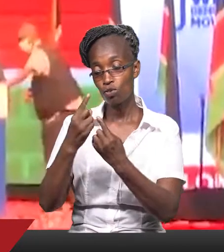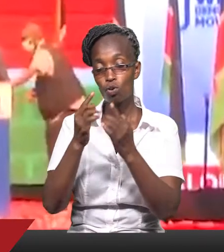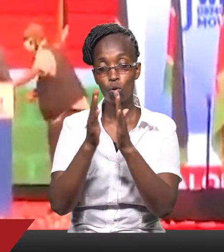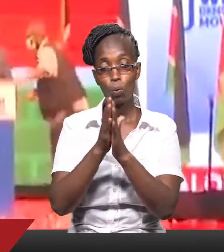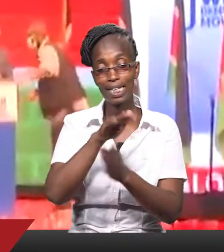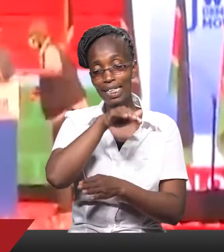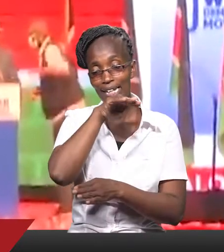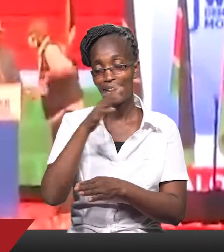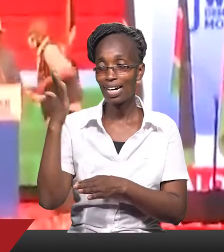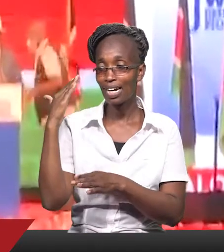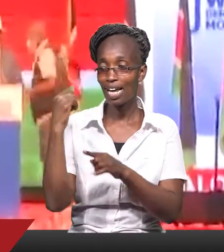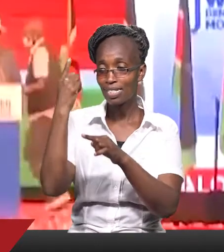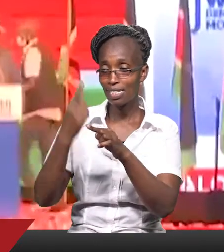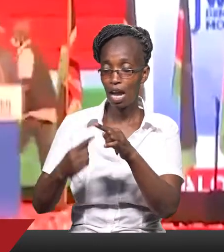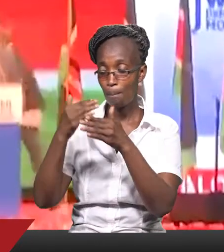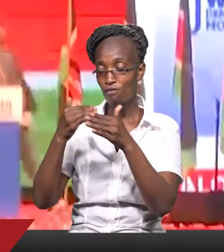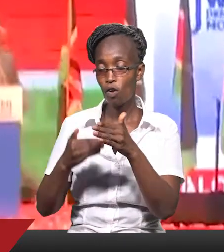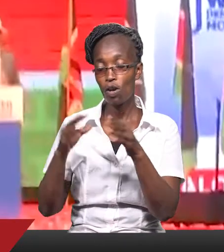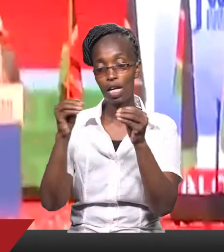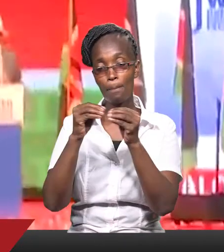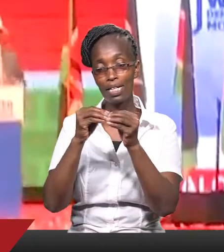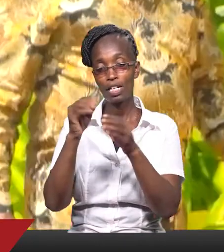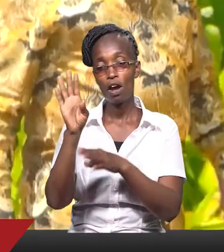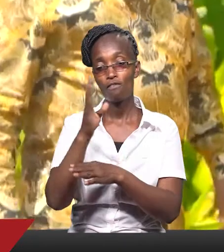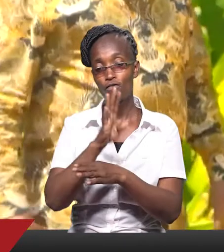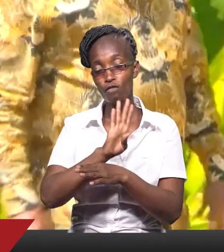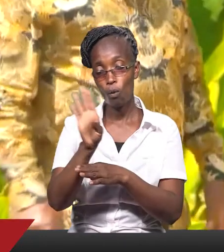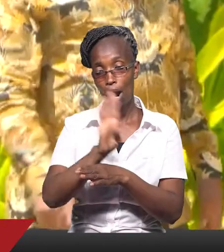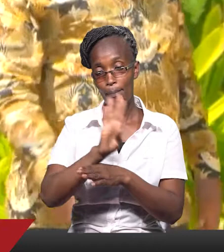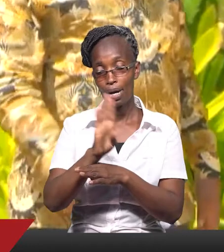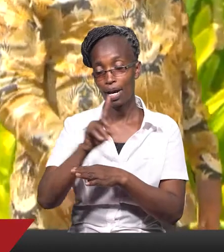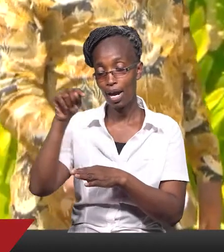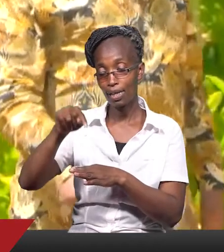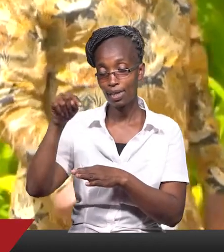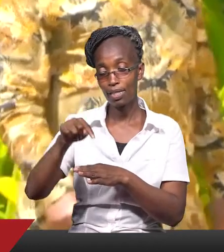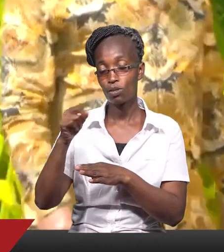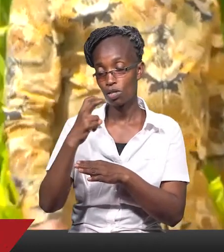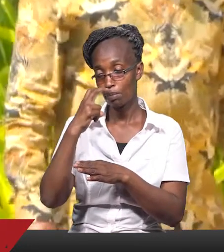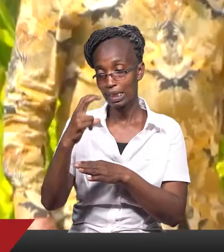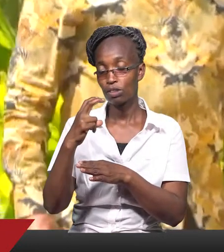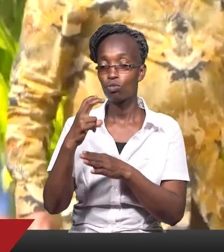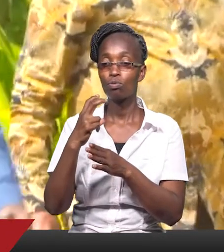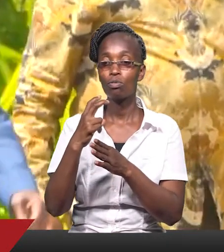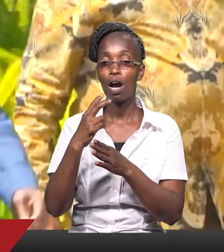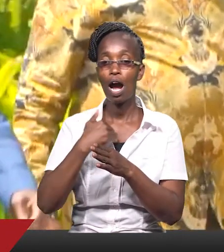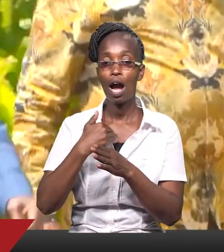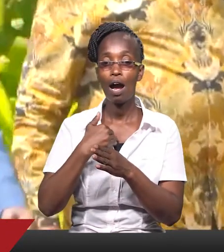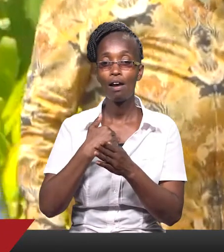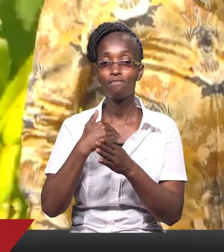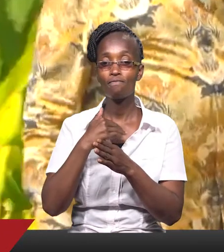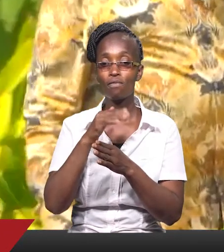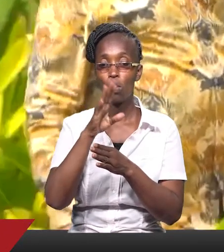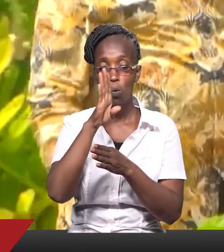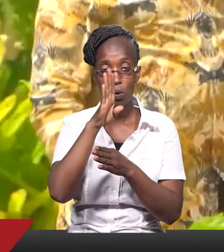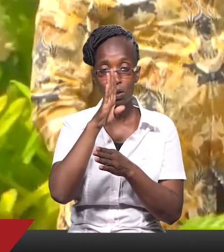na Raila mwaka uliopita kabla ya mkutano wa Wiper. Jibu hili likionekana kukinzana na fununu